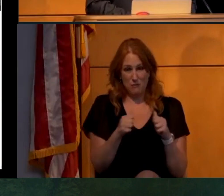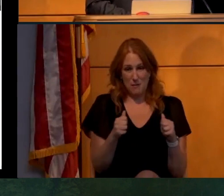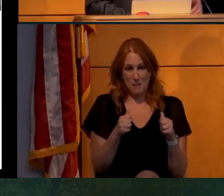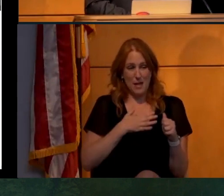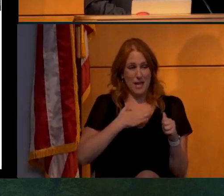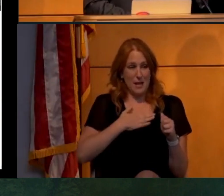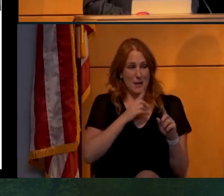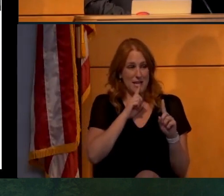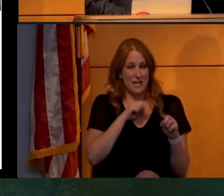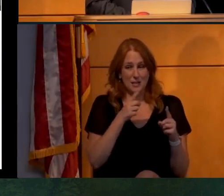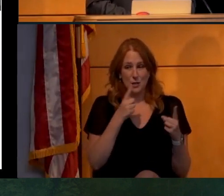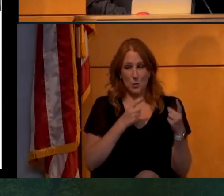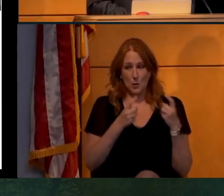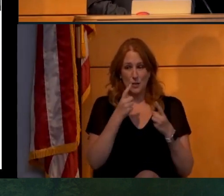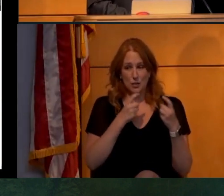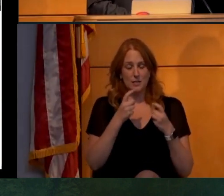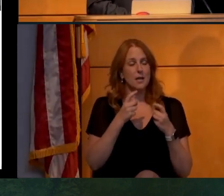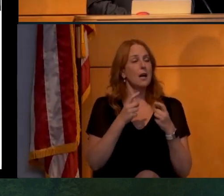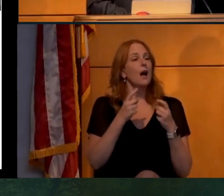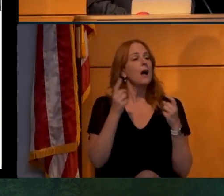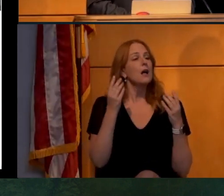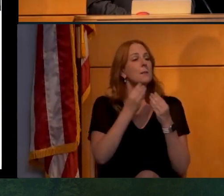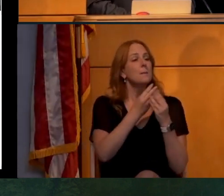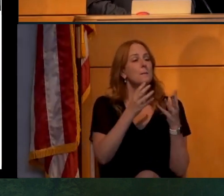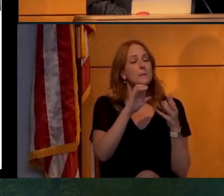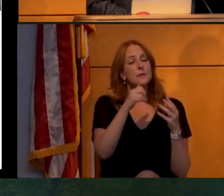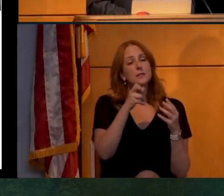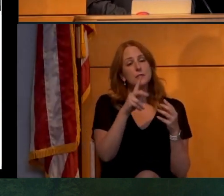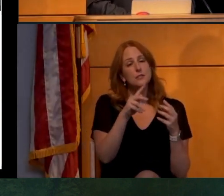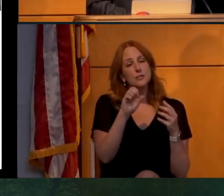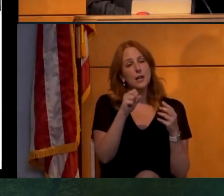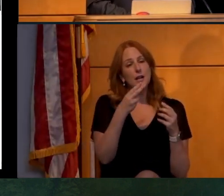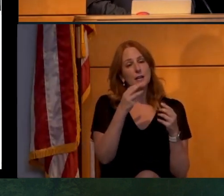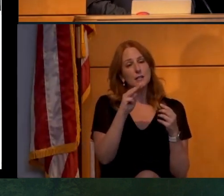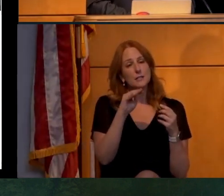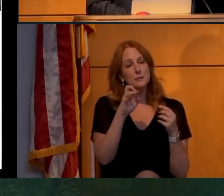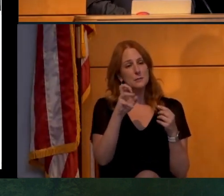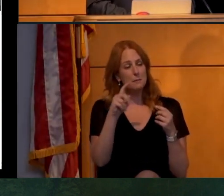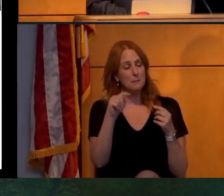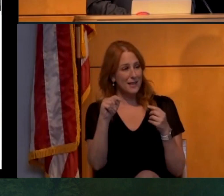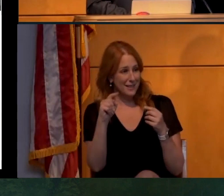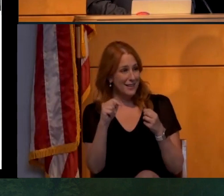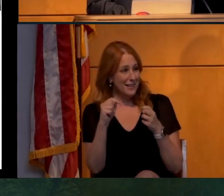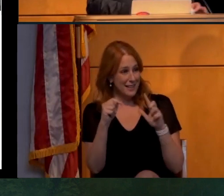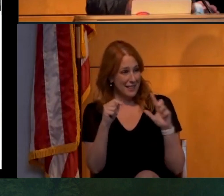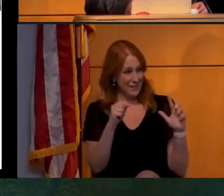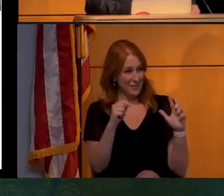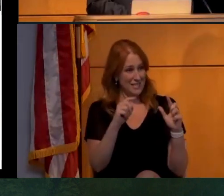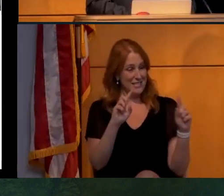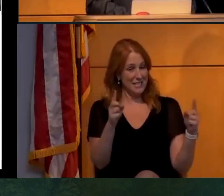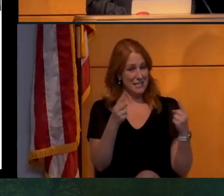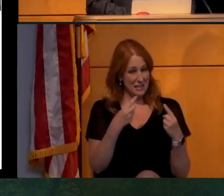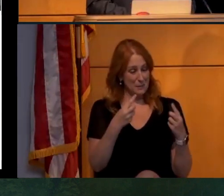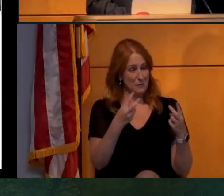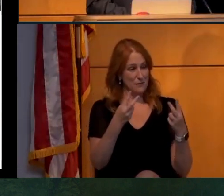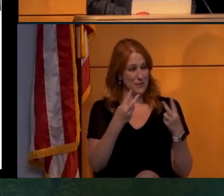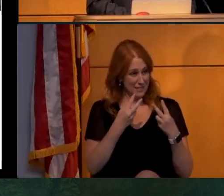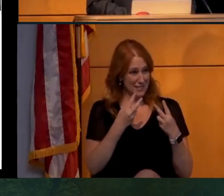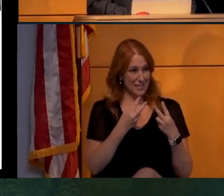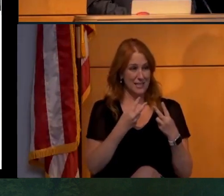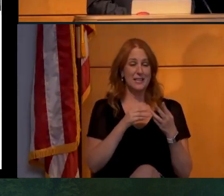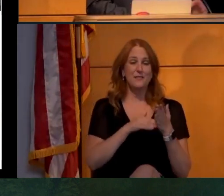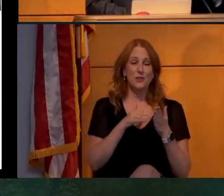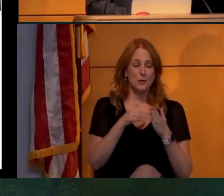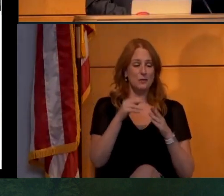answer some questions. By the way, Jack Schmidt on the left-hand side, he came to visit us. He is a frequent reviewer of